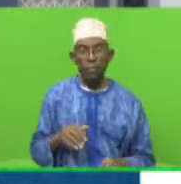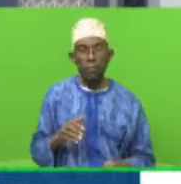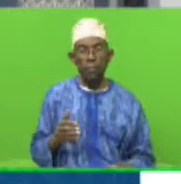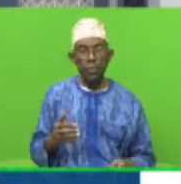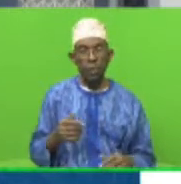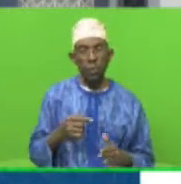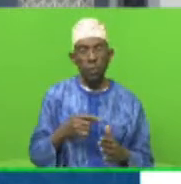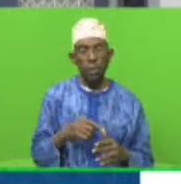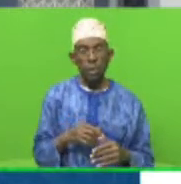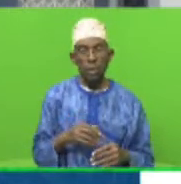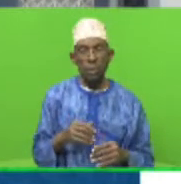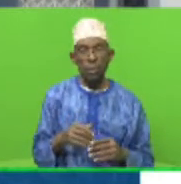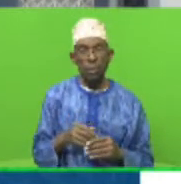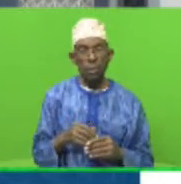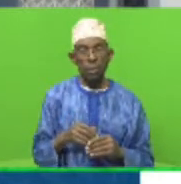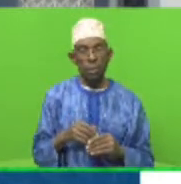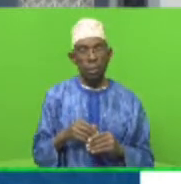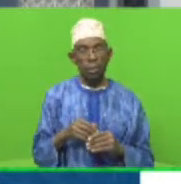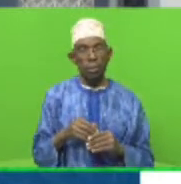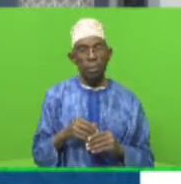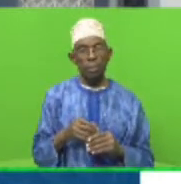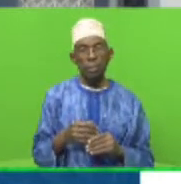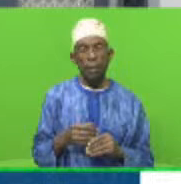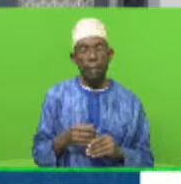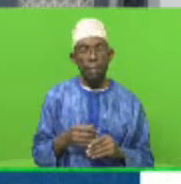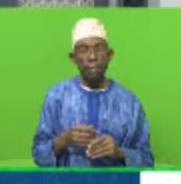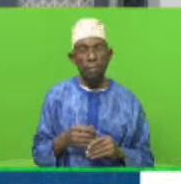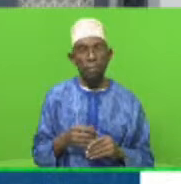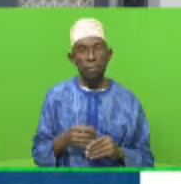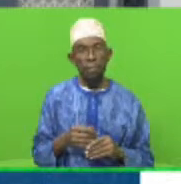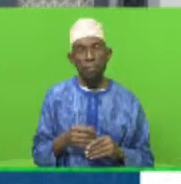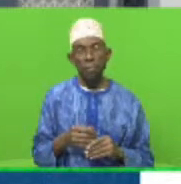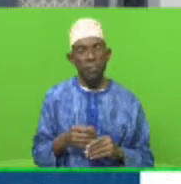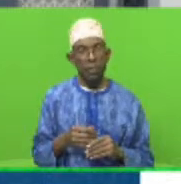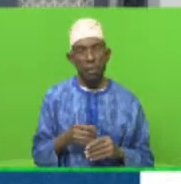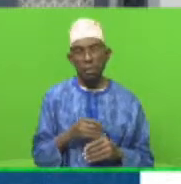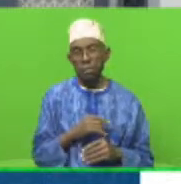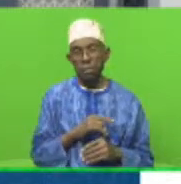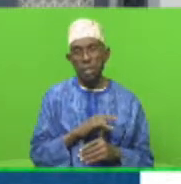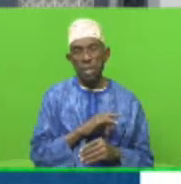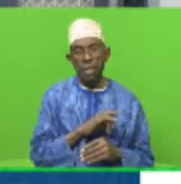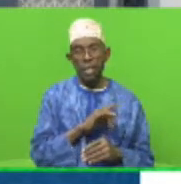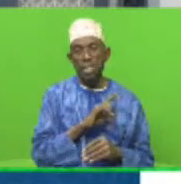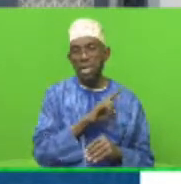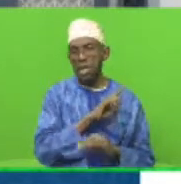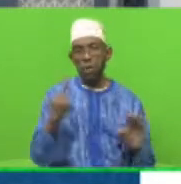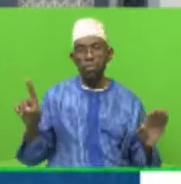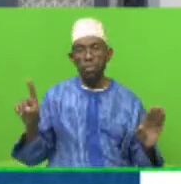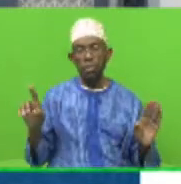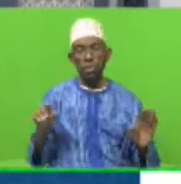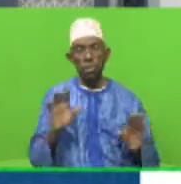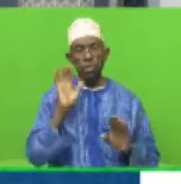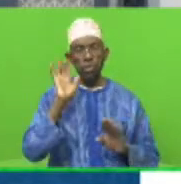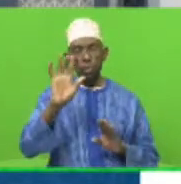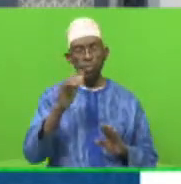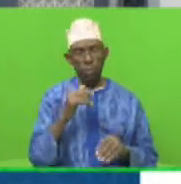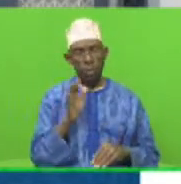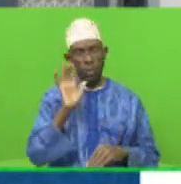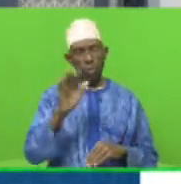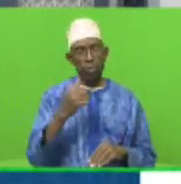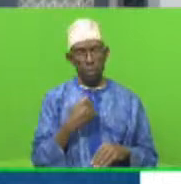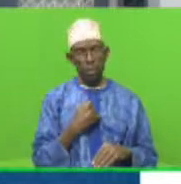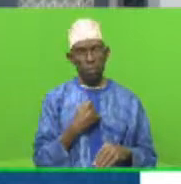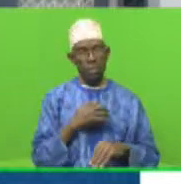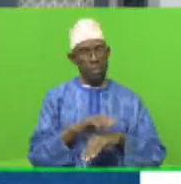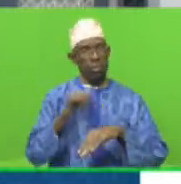ma, yani, lisa lam tantahi, You have not stopped antasubba